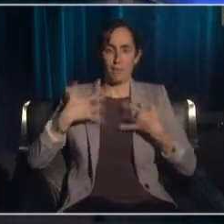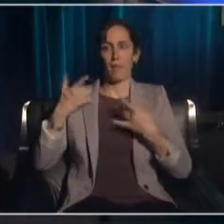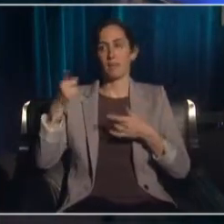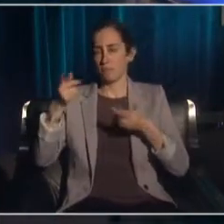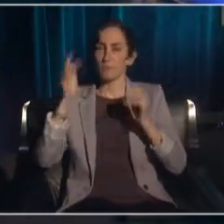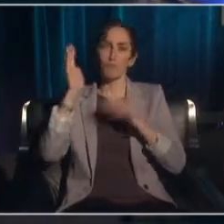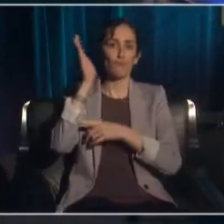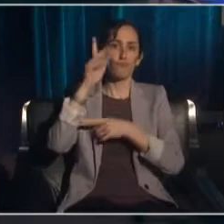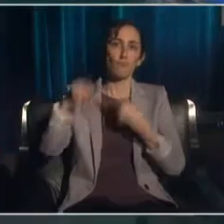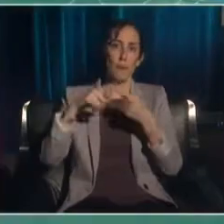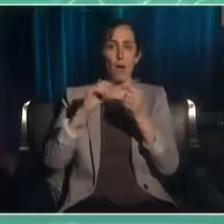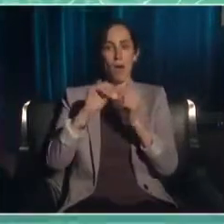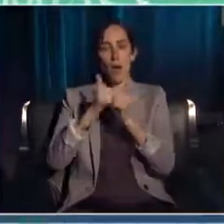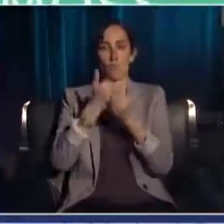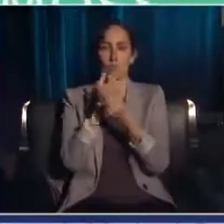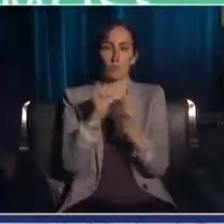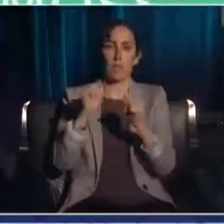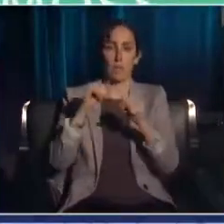we can save the world.